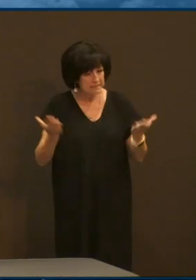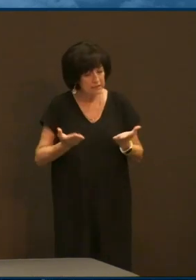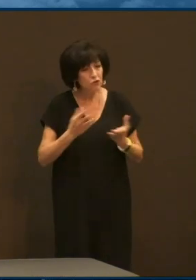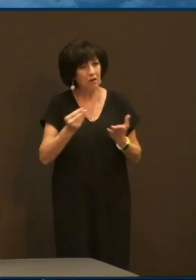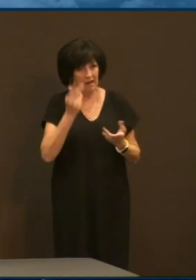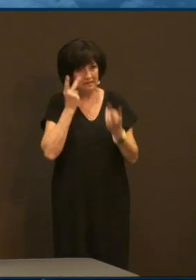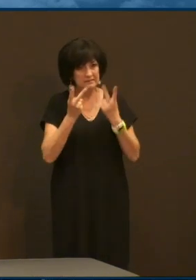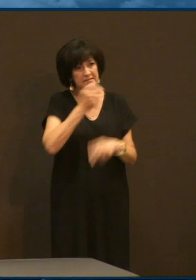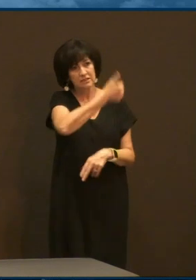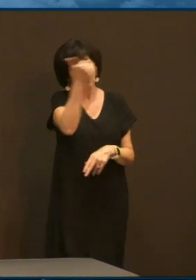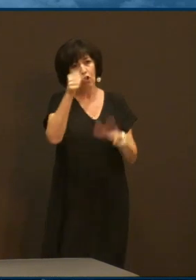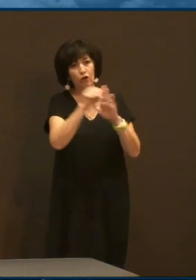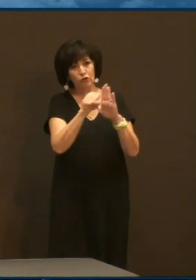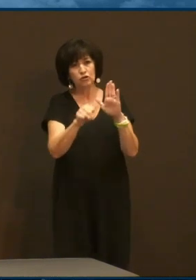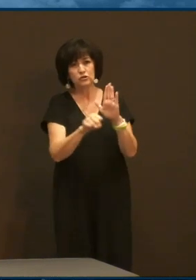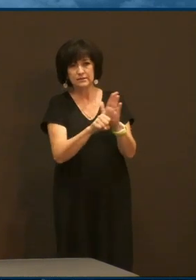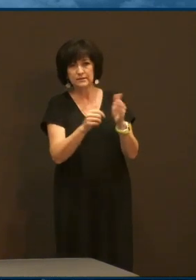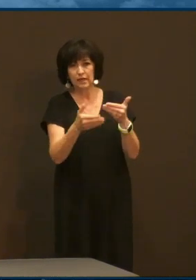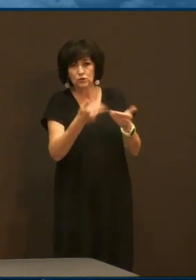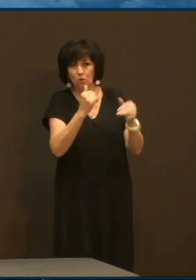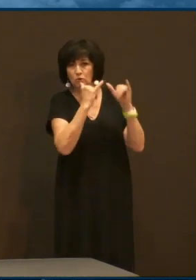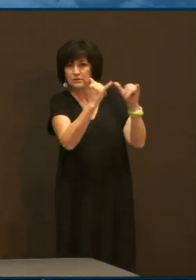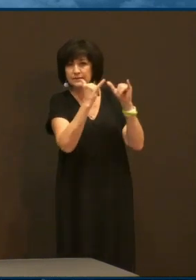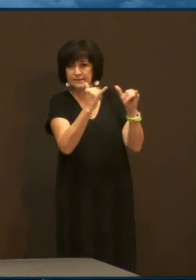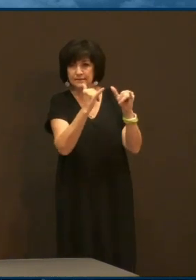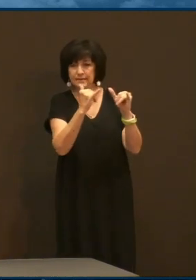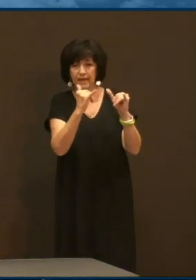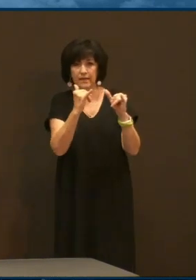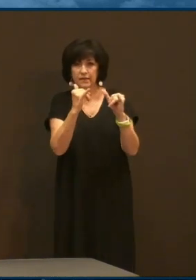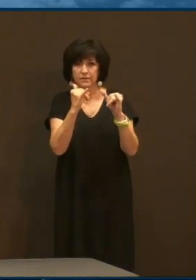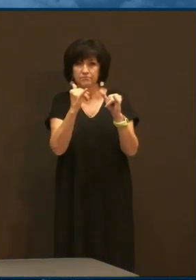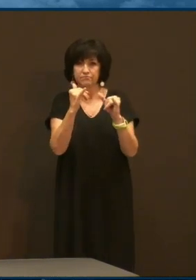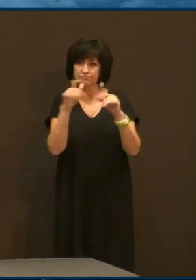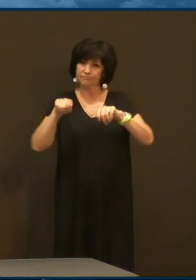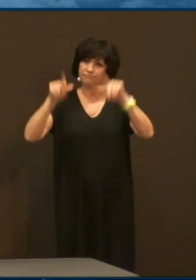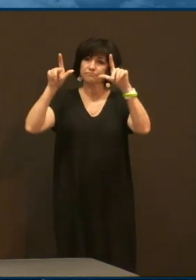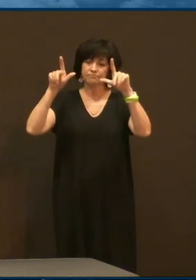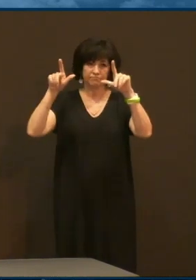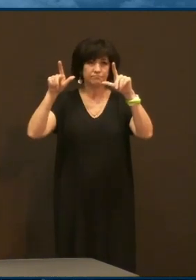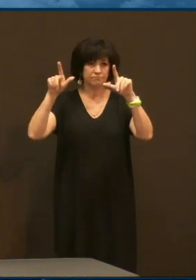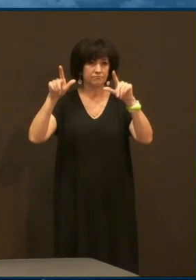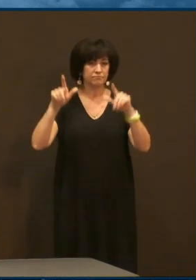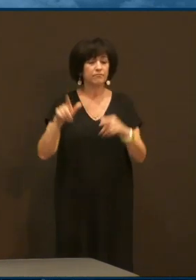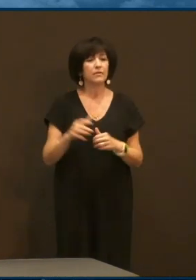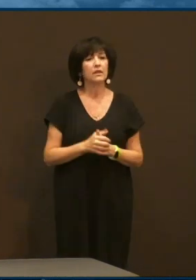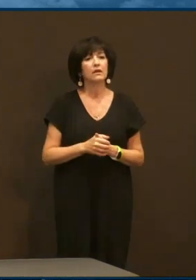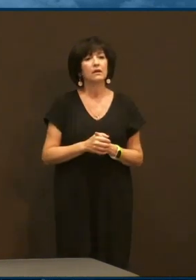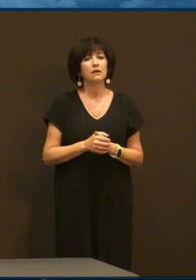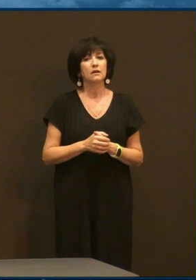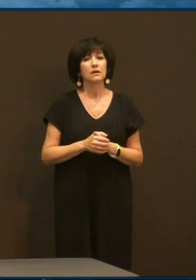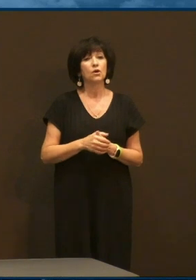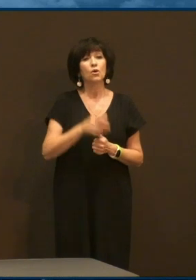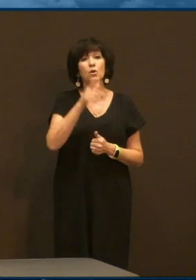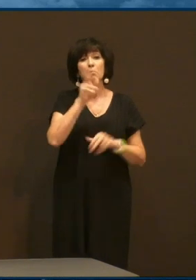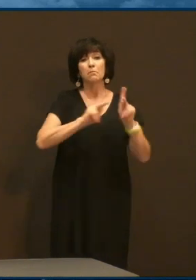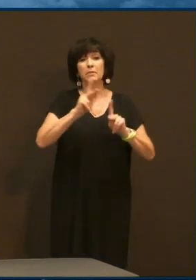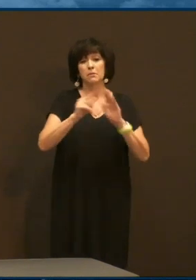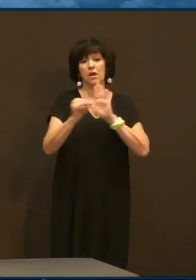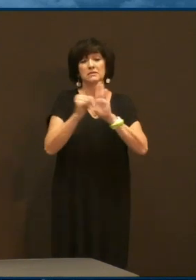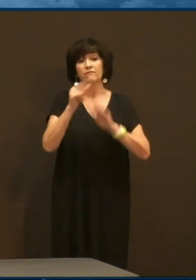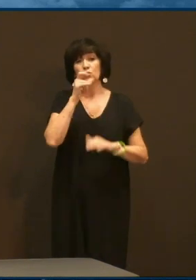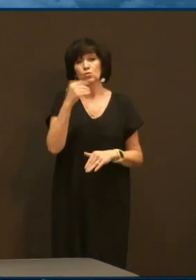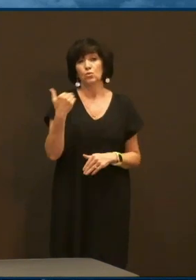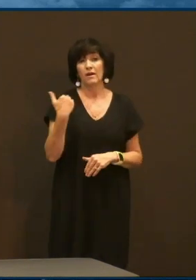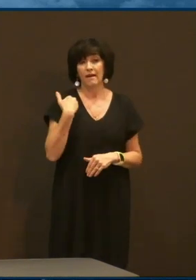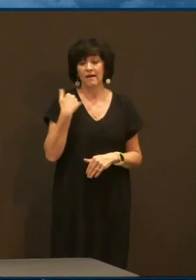that are experiencing increases in the number of positive cases. On our White House call yesterday, we had